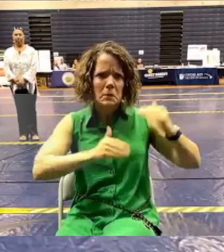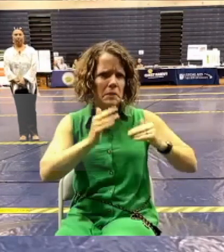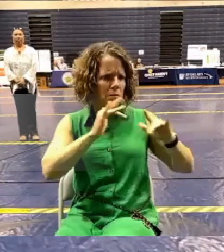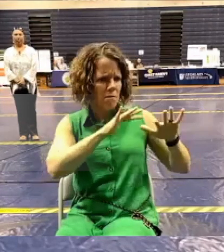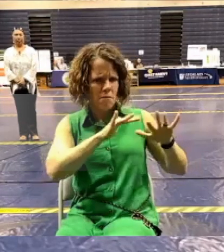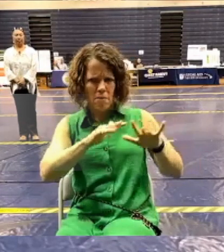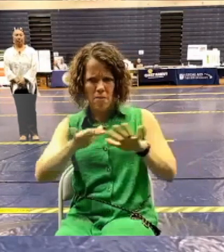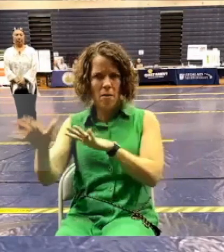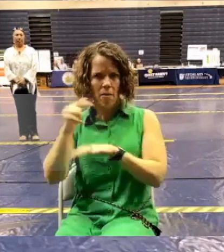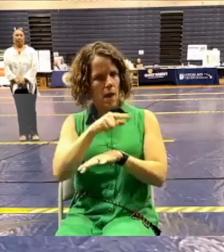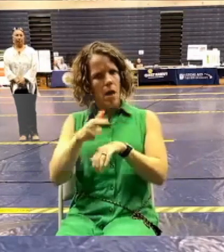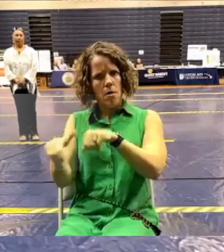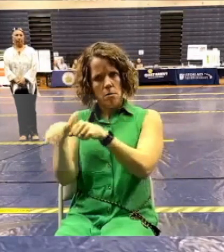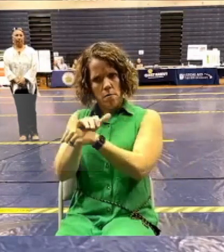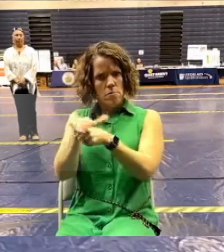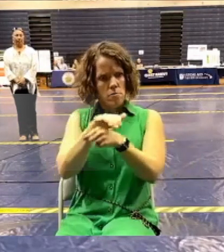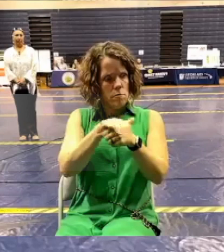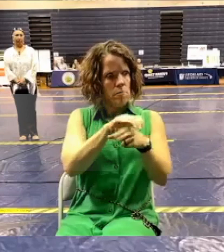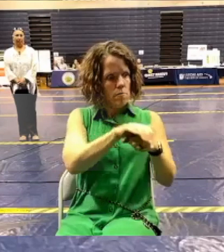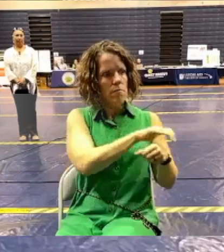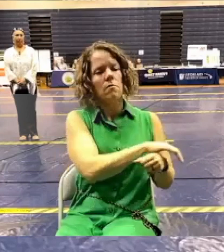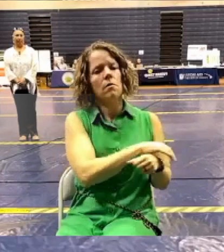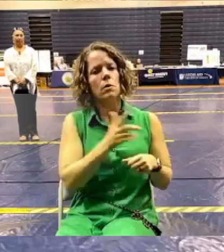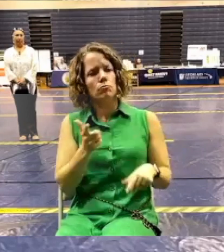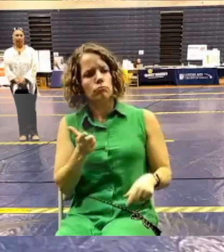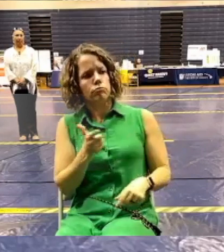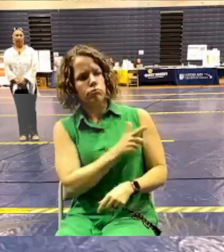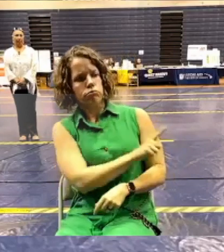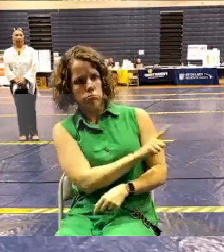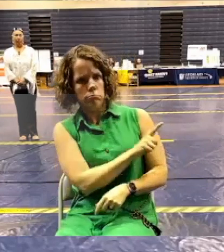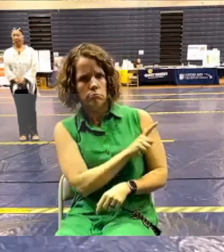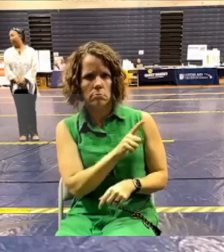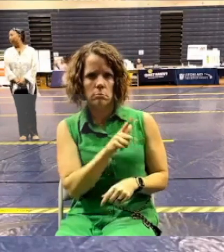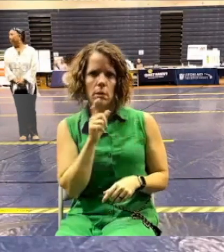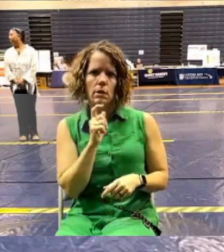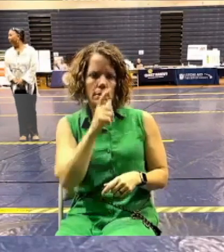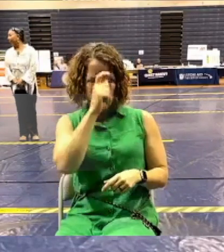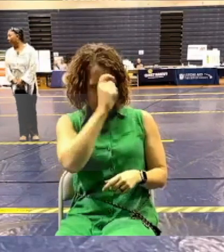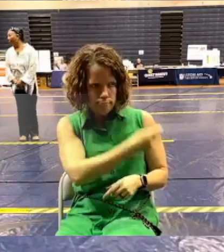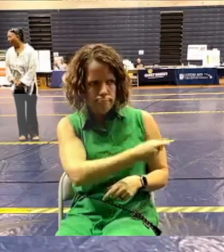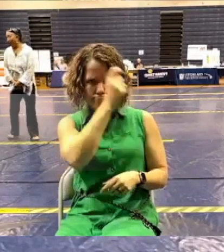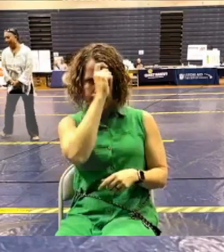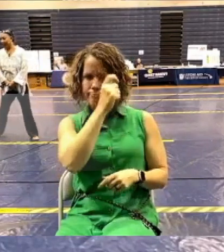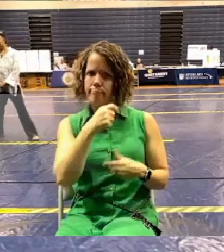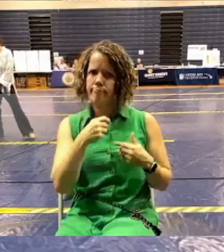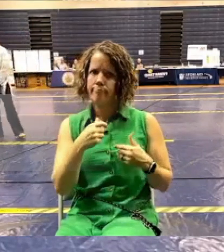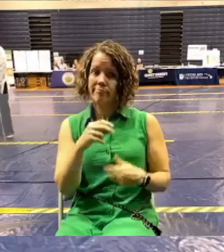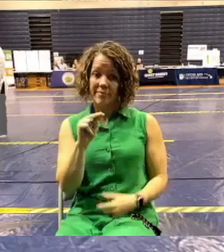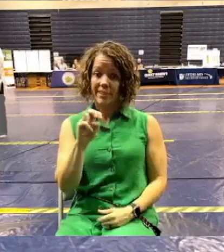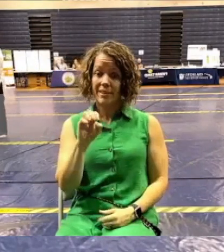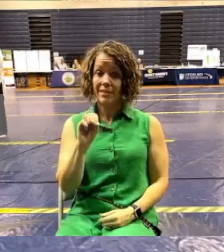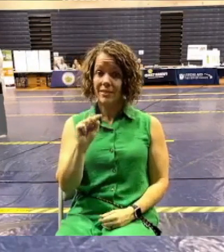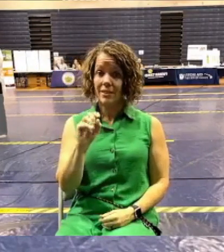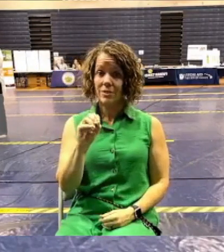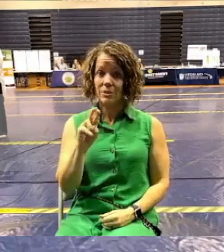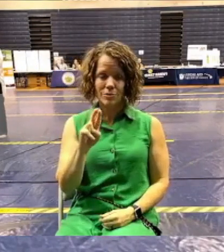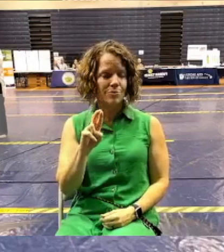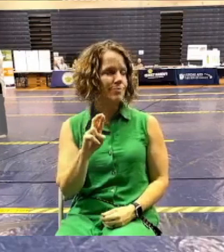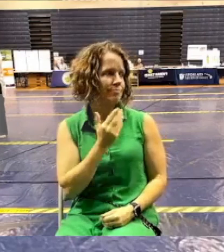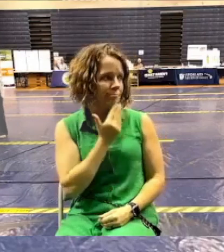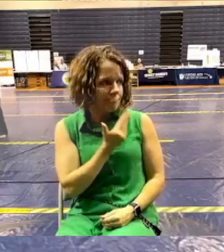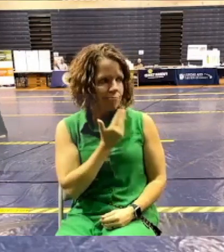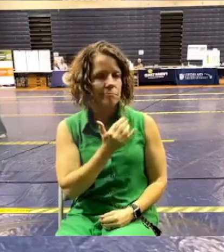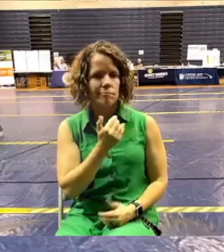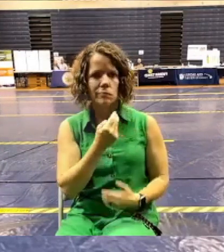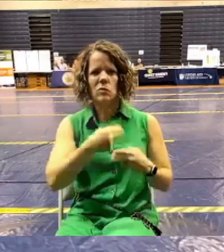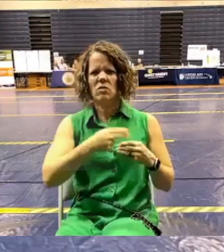doing. And they'll, of course, try to answer questions later, too. But I want to thank Nesta, who came on board as one of ours as well, one